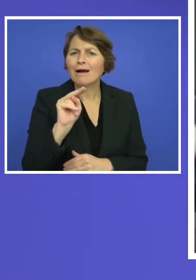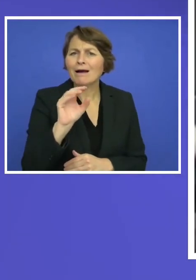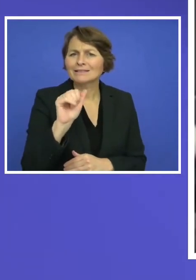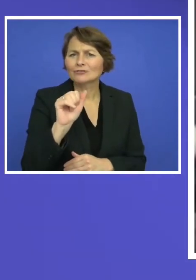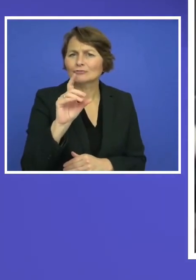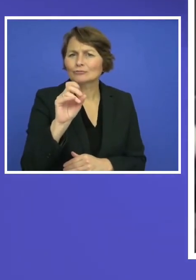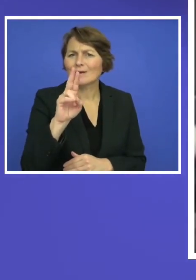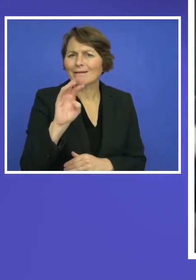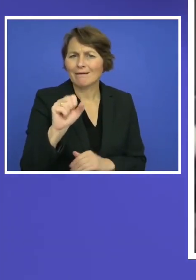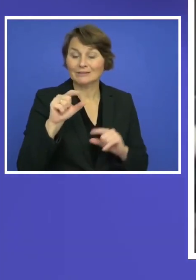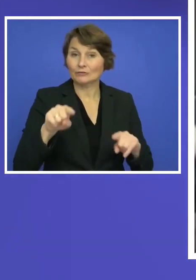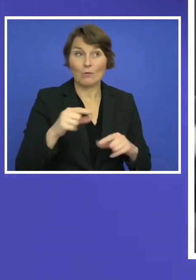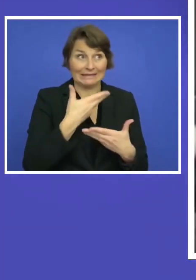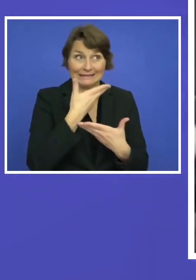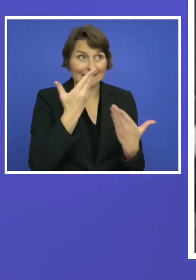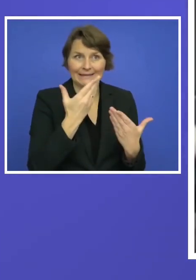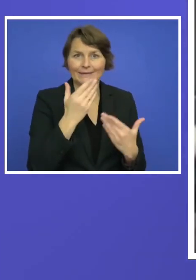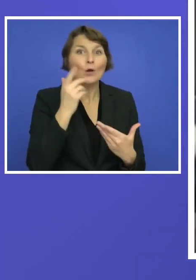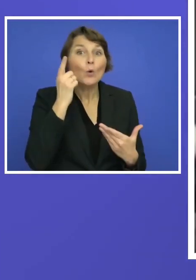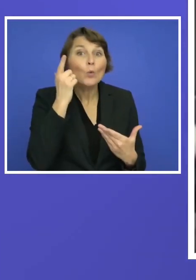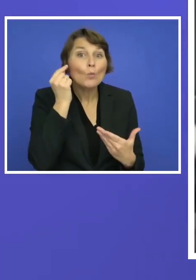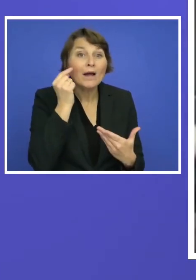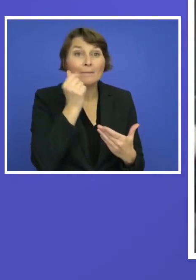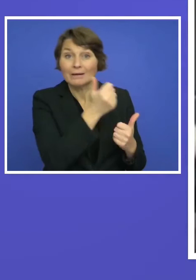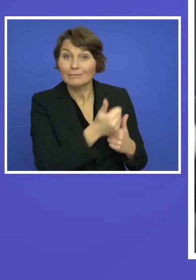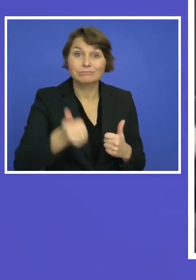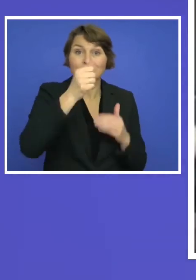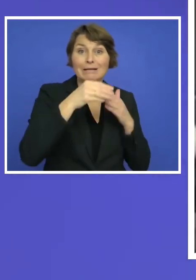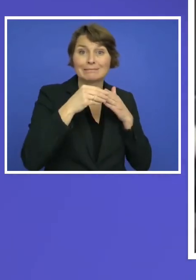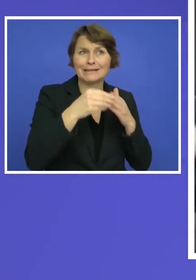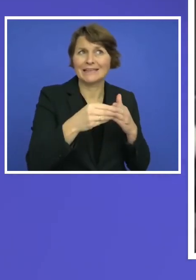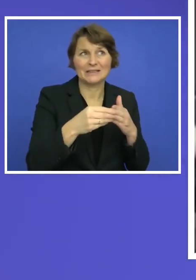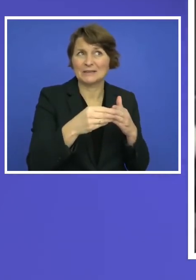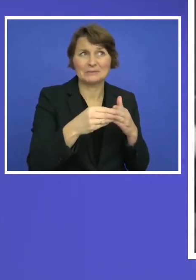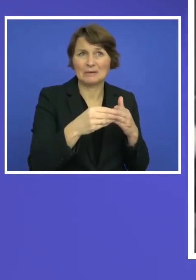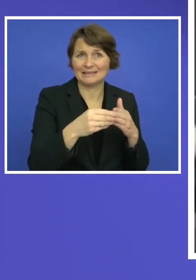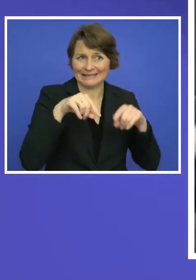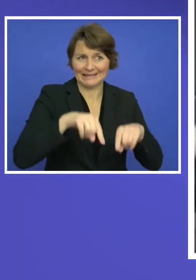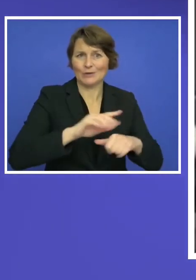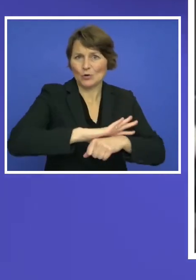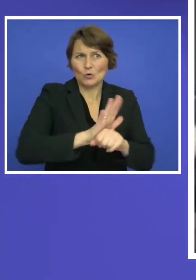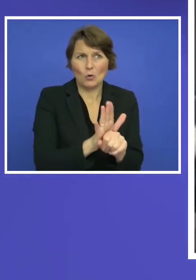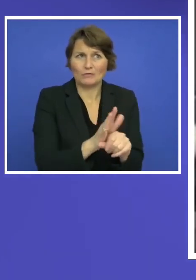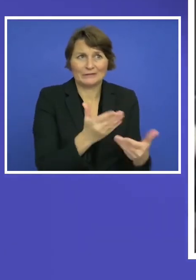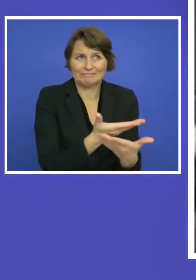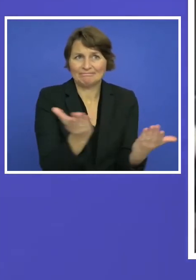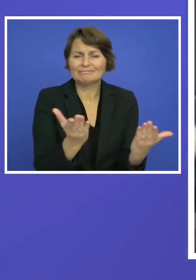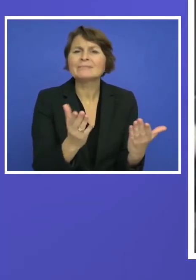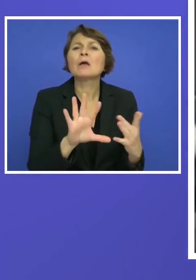affected the response in COVID-19? And if you can ground it in the realities that we are currently